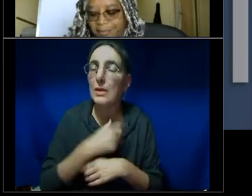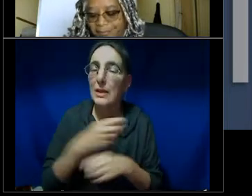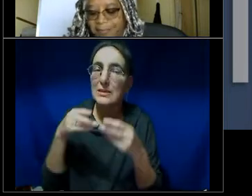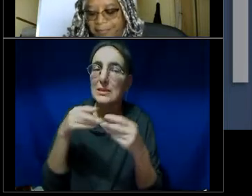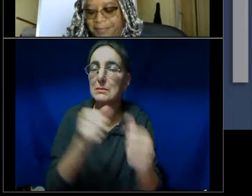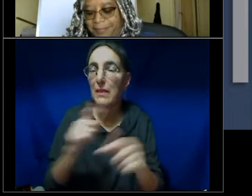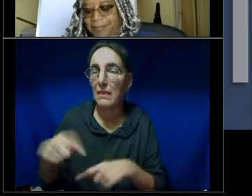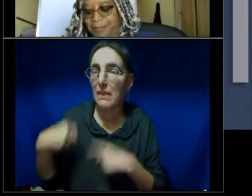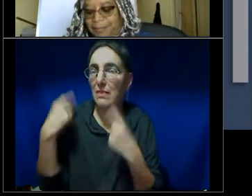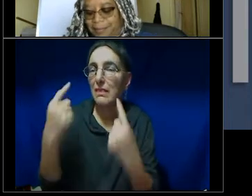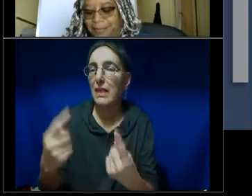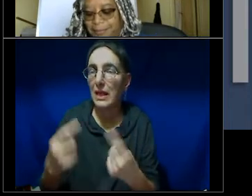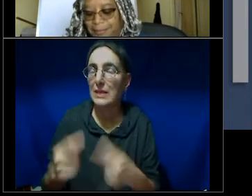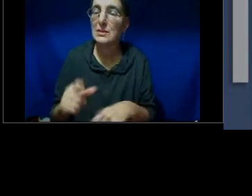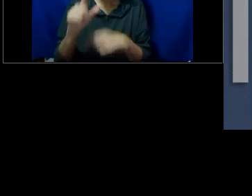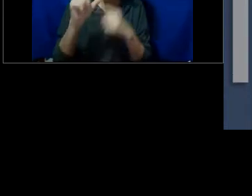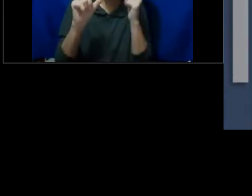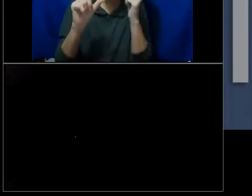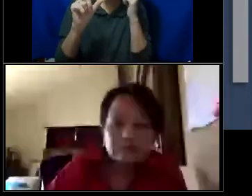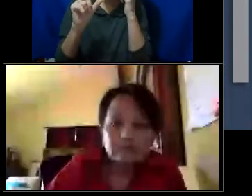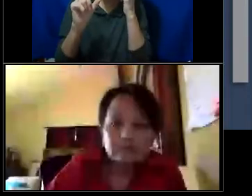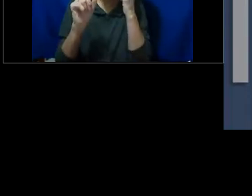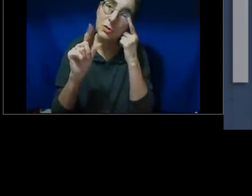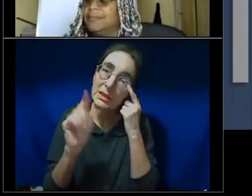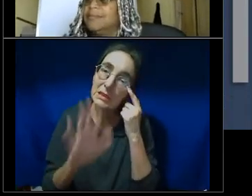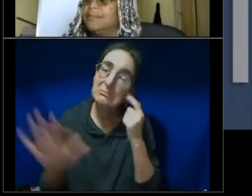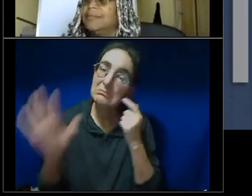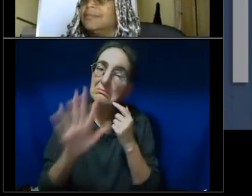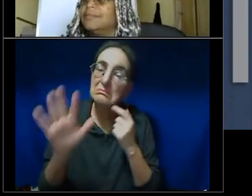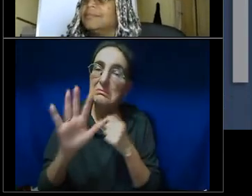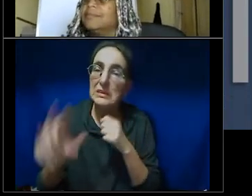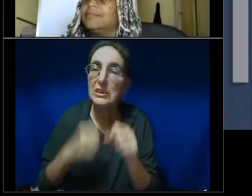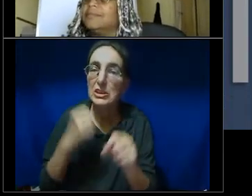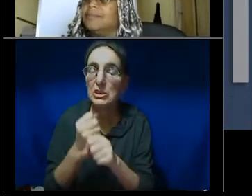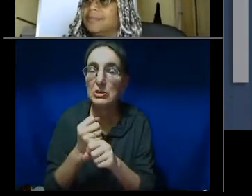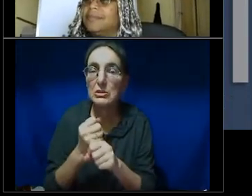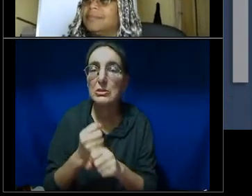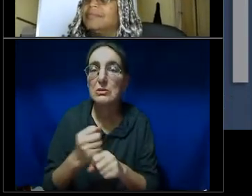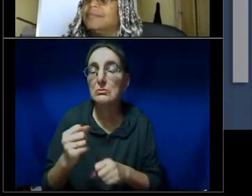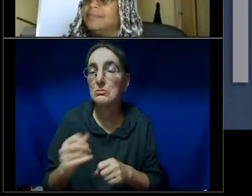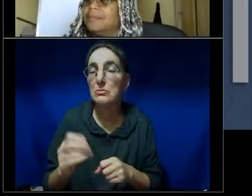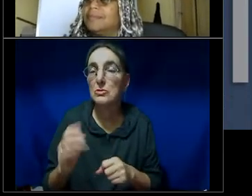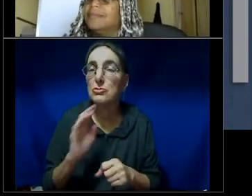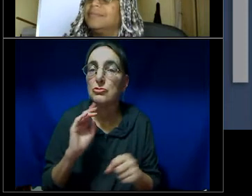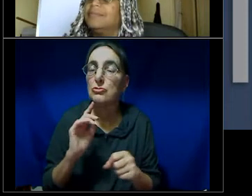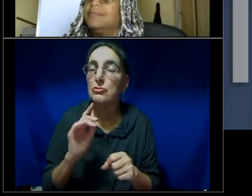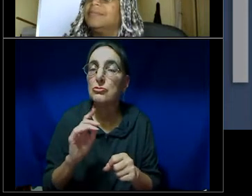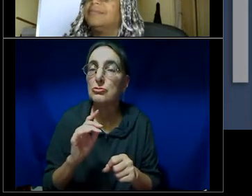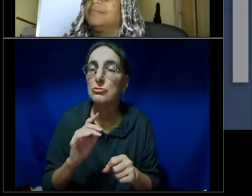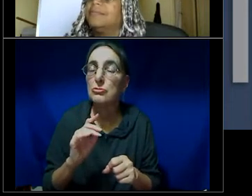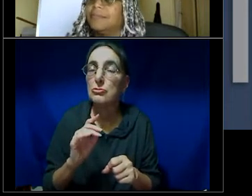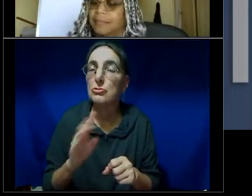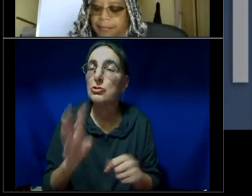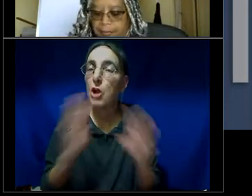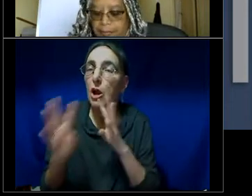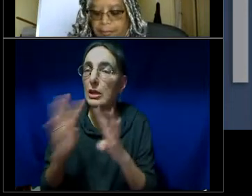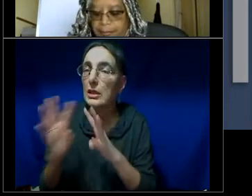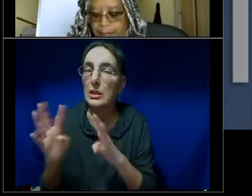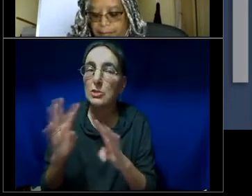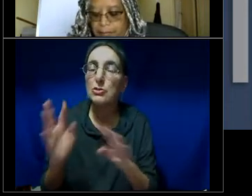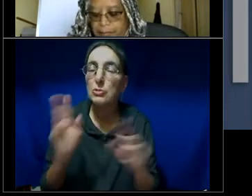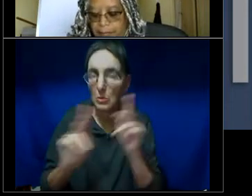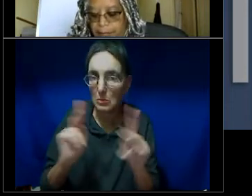last 20 odd years talking to people within our